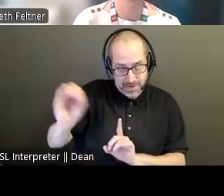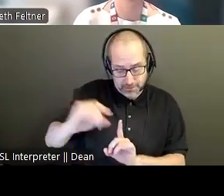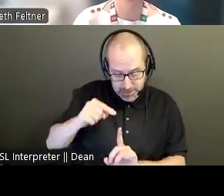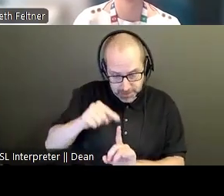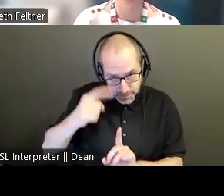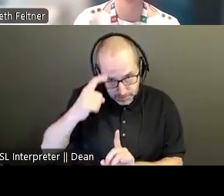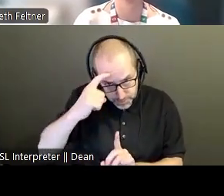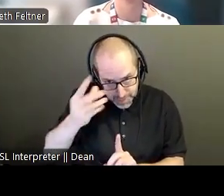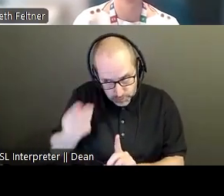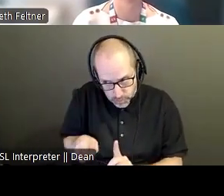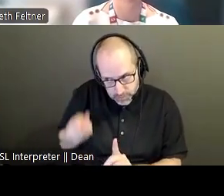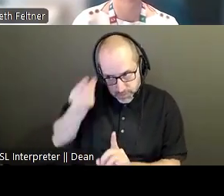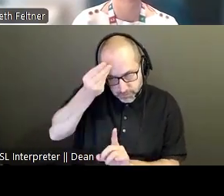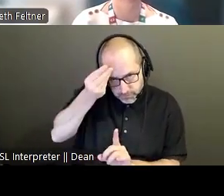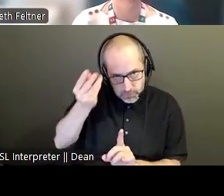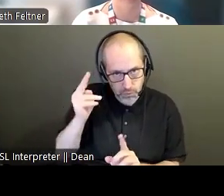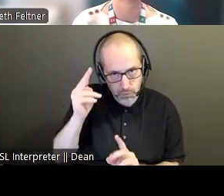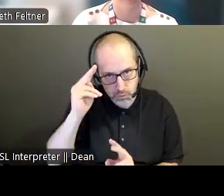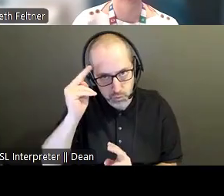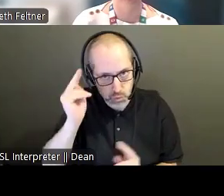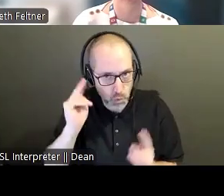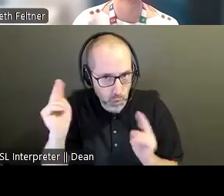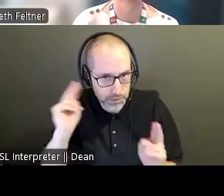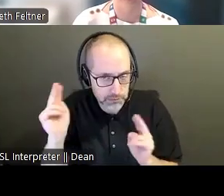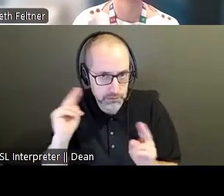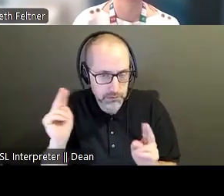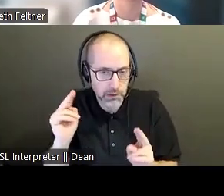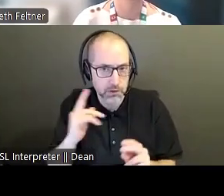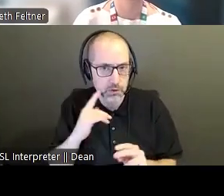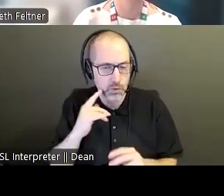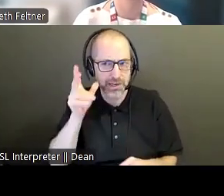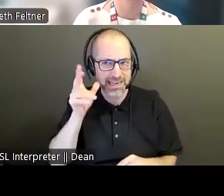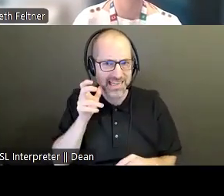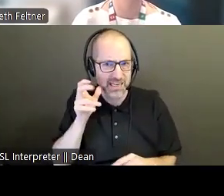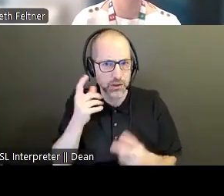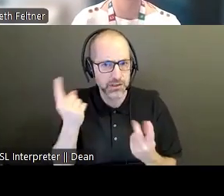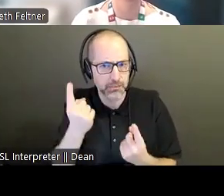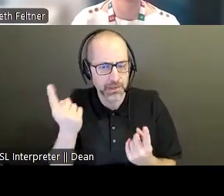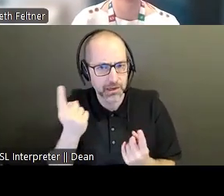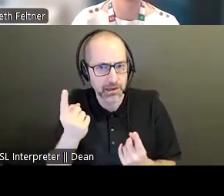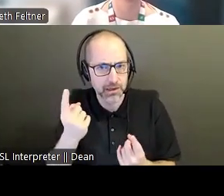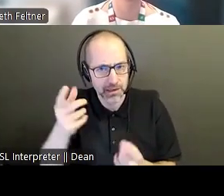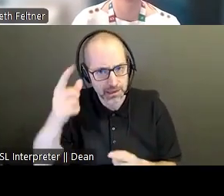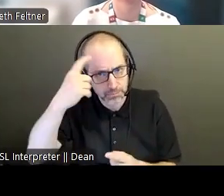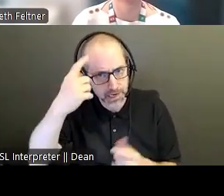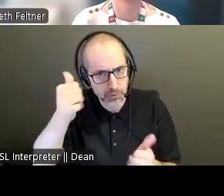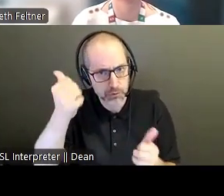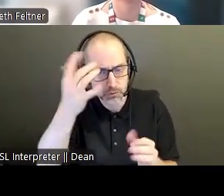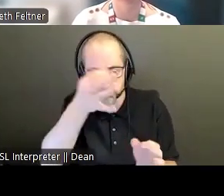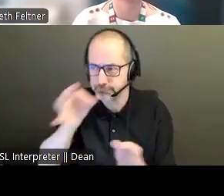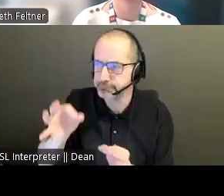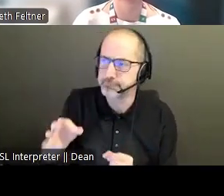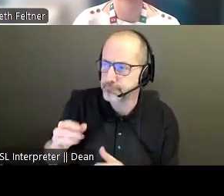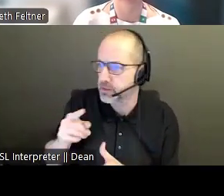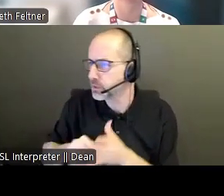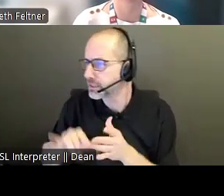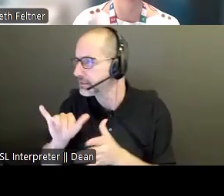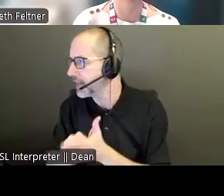something, and our brain is trying to make sense of that, it does a lot. Is it a new sound? Is it a familiar